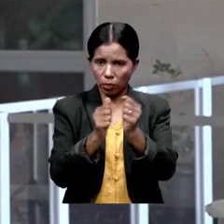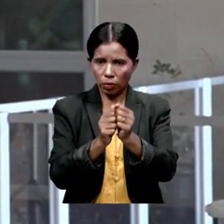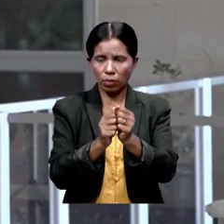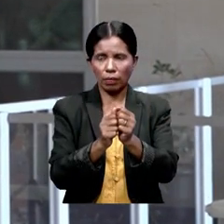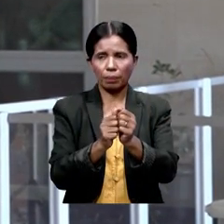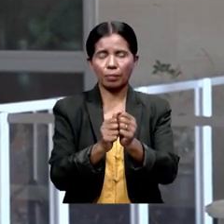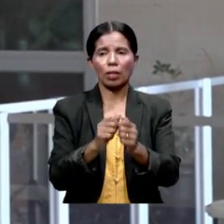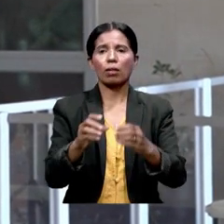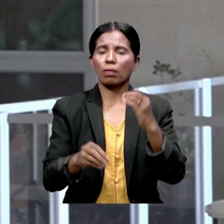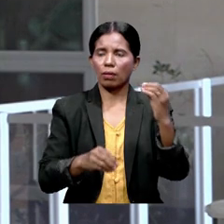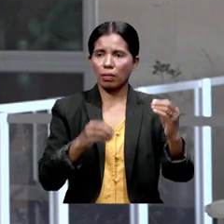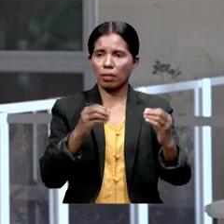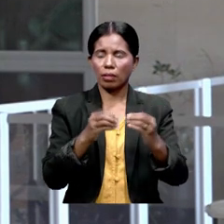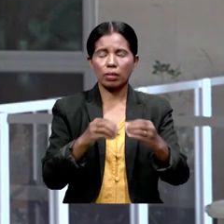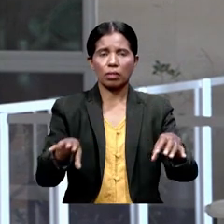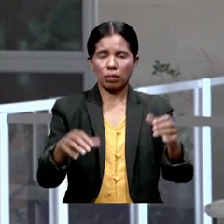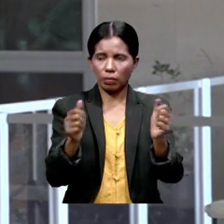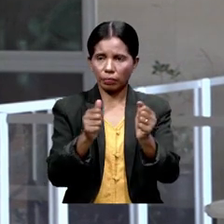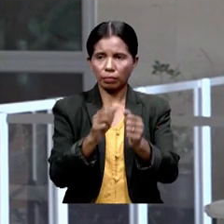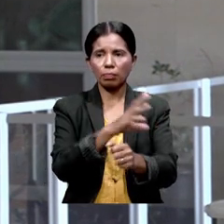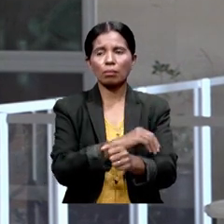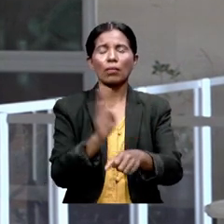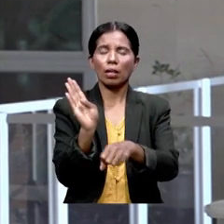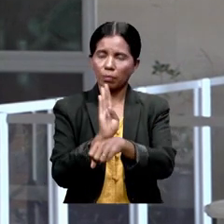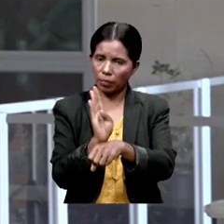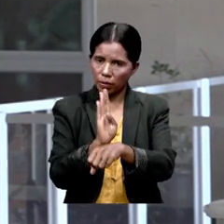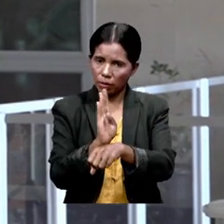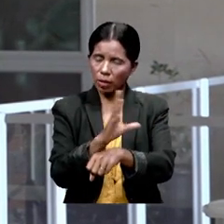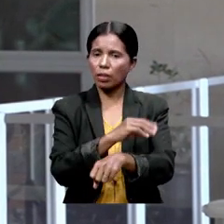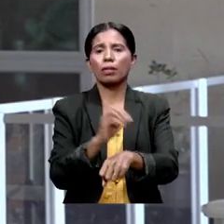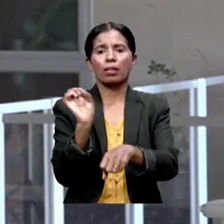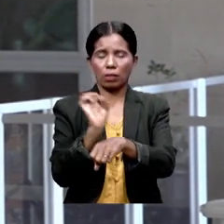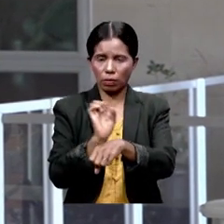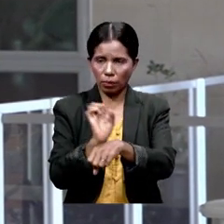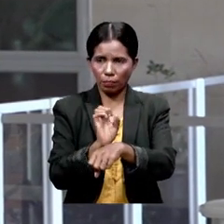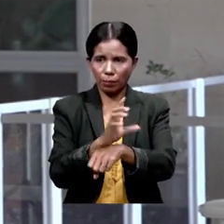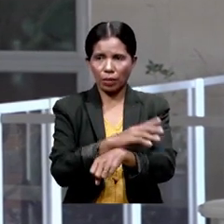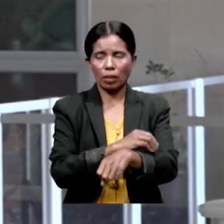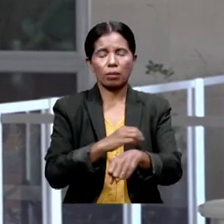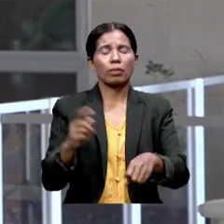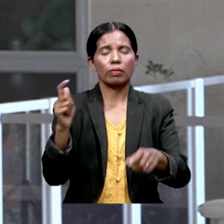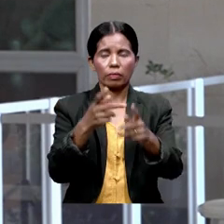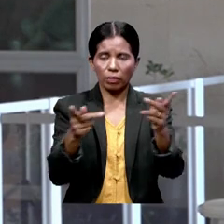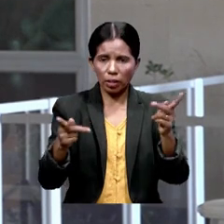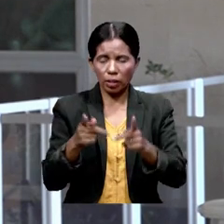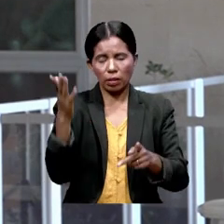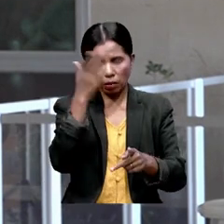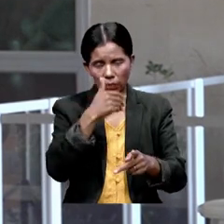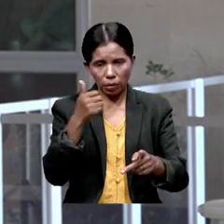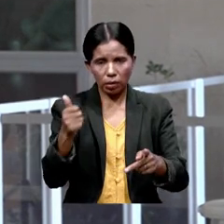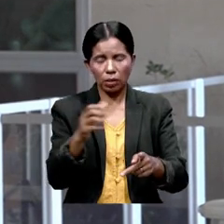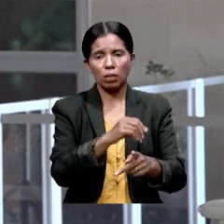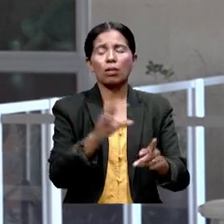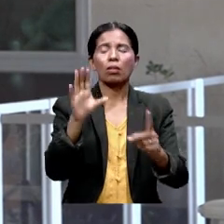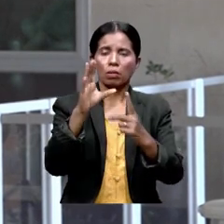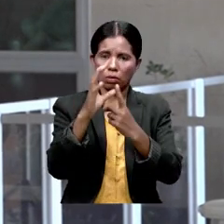it our cooperation on business and economy, on tourism, on culture.